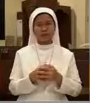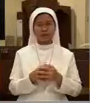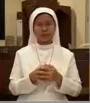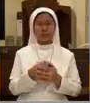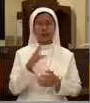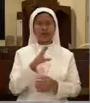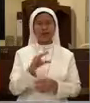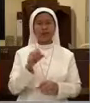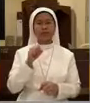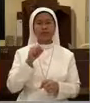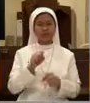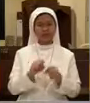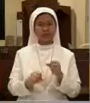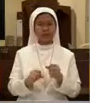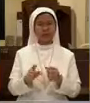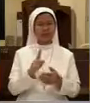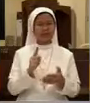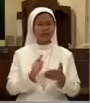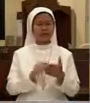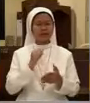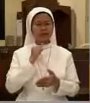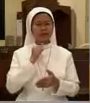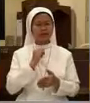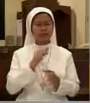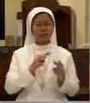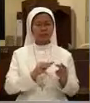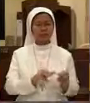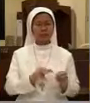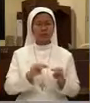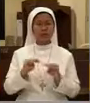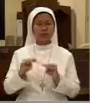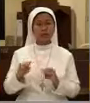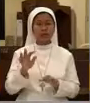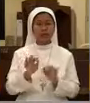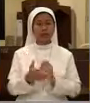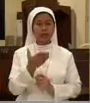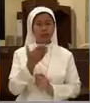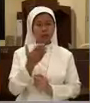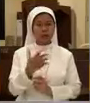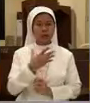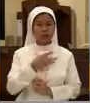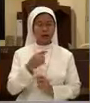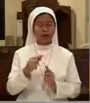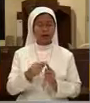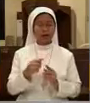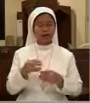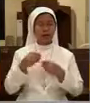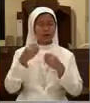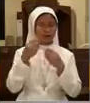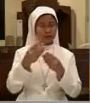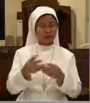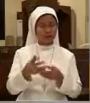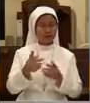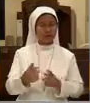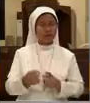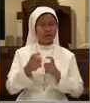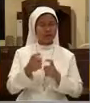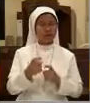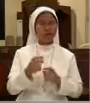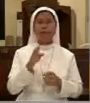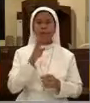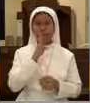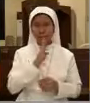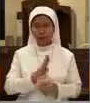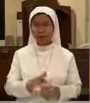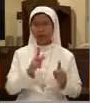And so it is this dynamic, no? If you want to give a gift, be ready to be poorer.